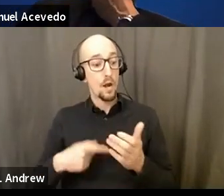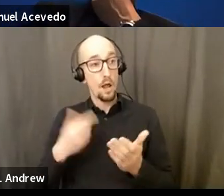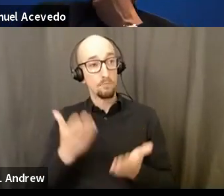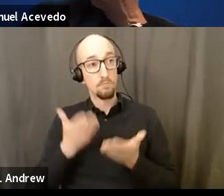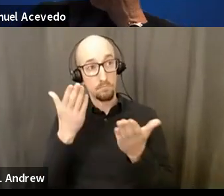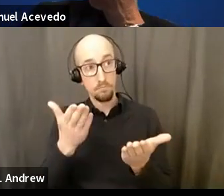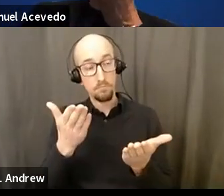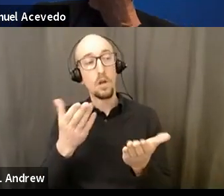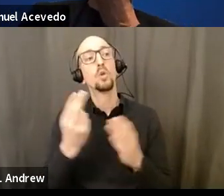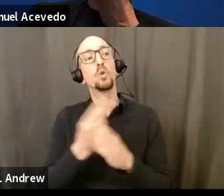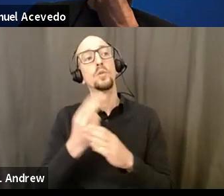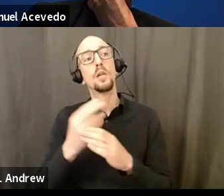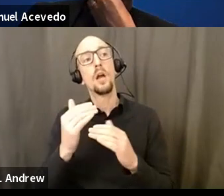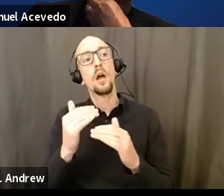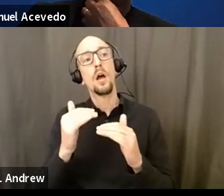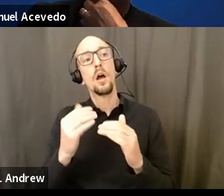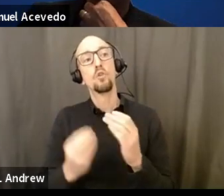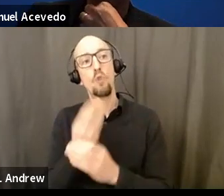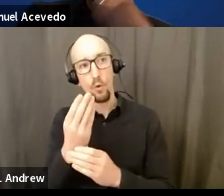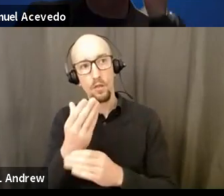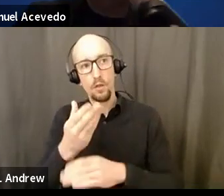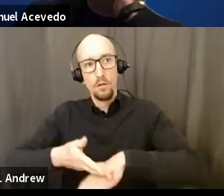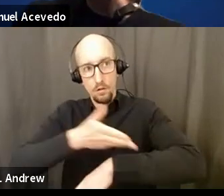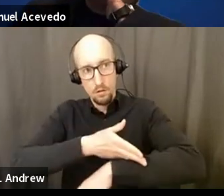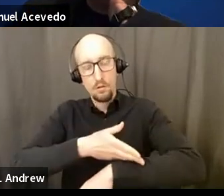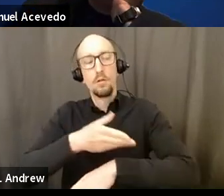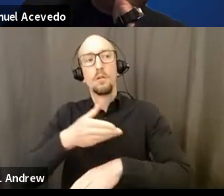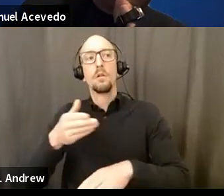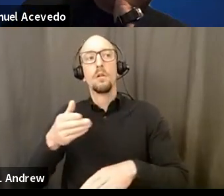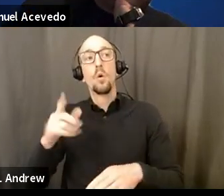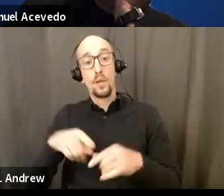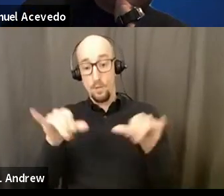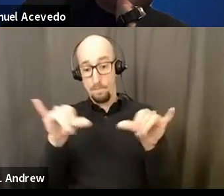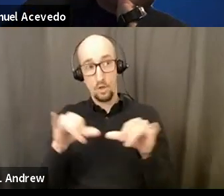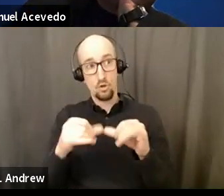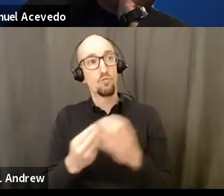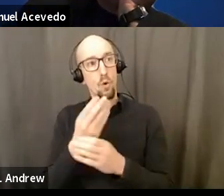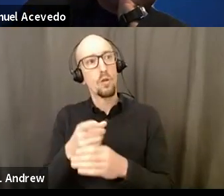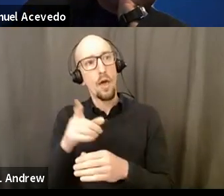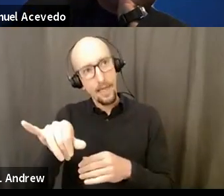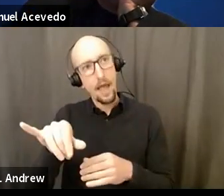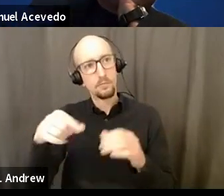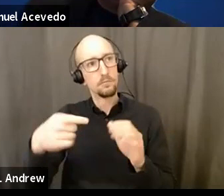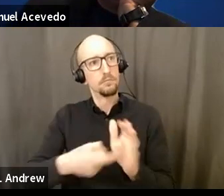was using growth. And when you use growth, when you measure growth, you are using an assessment.